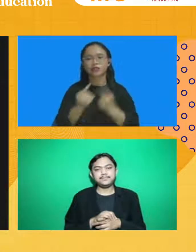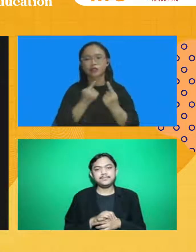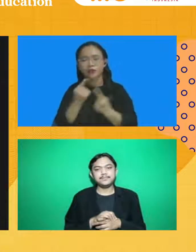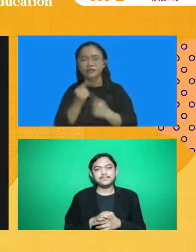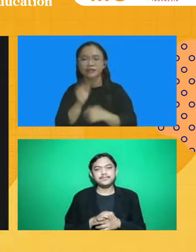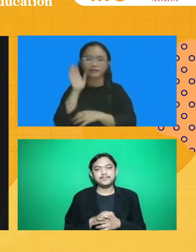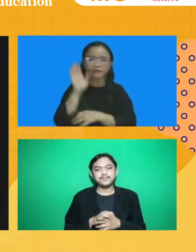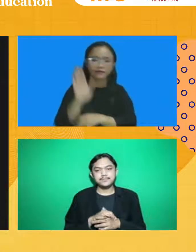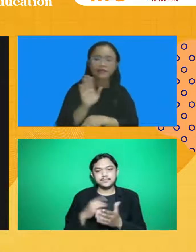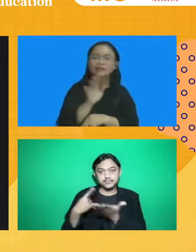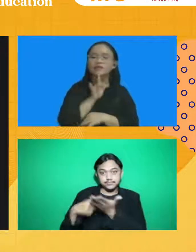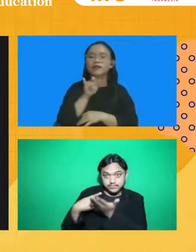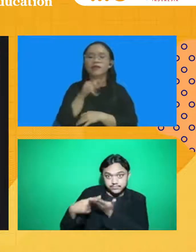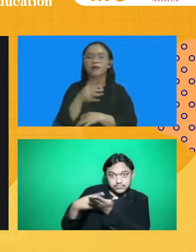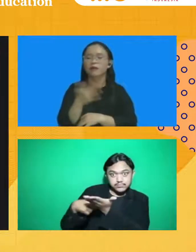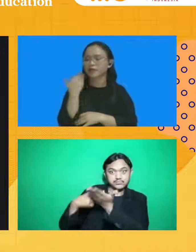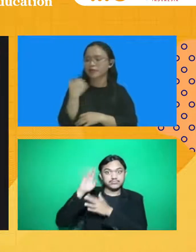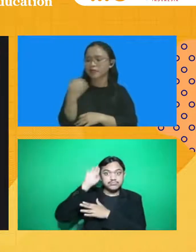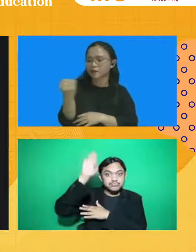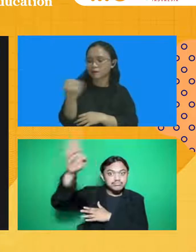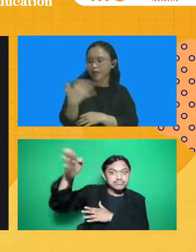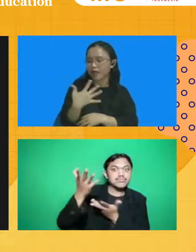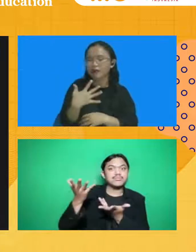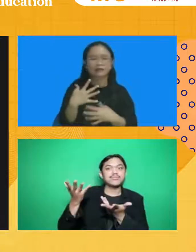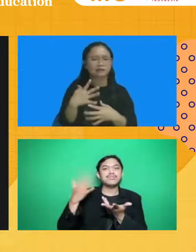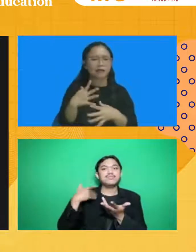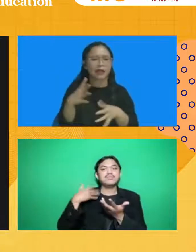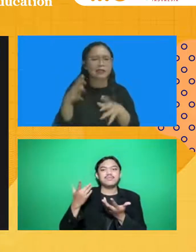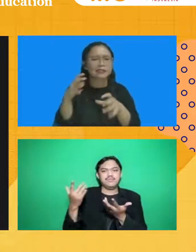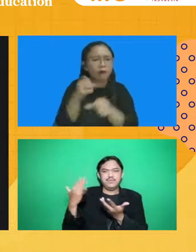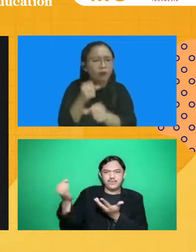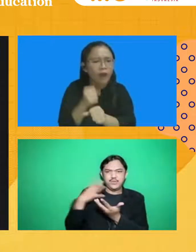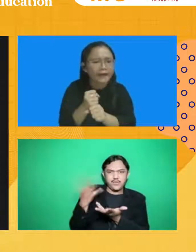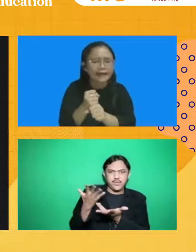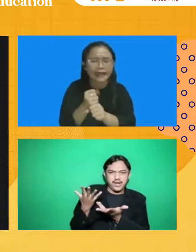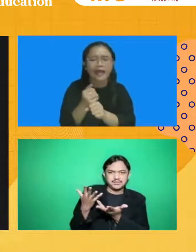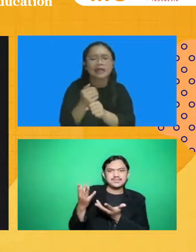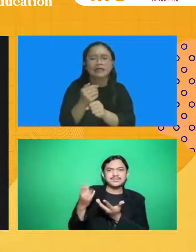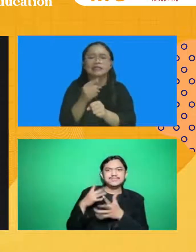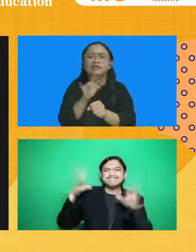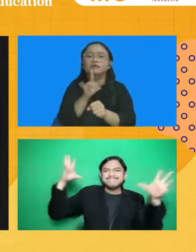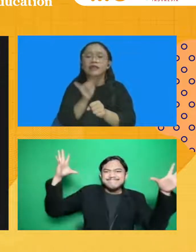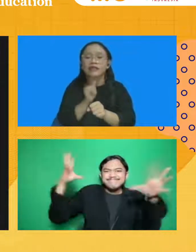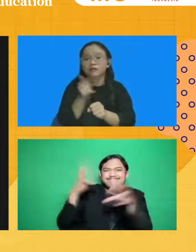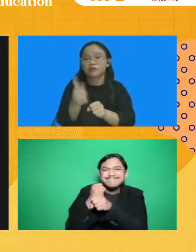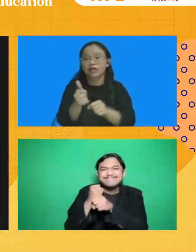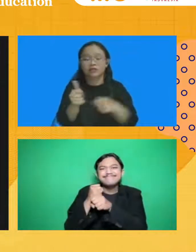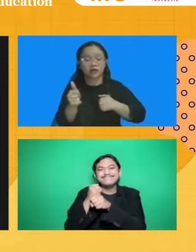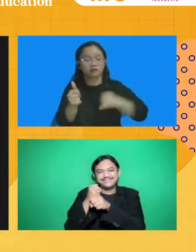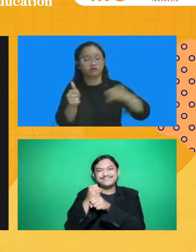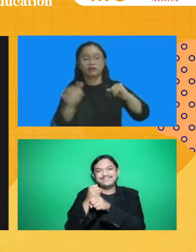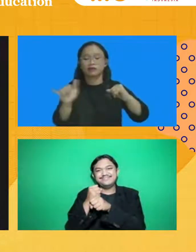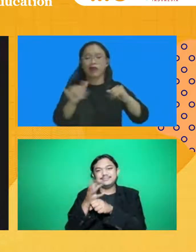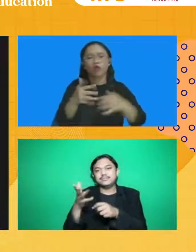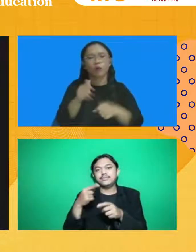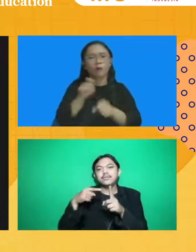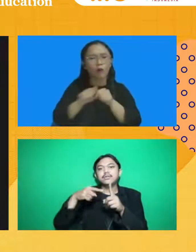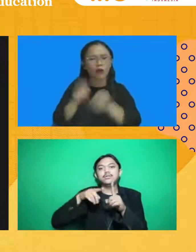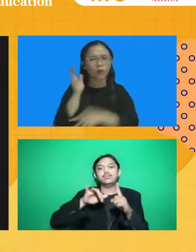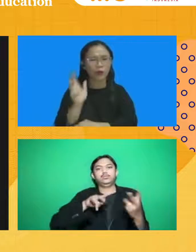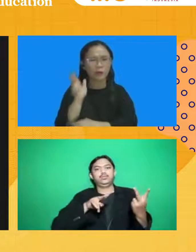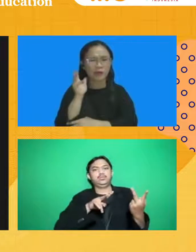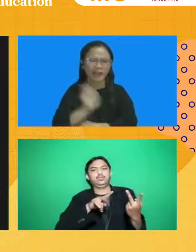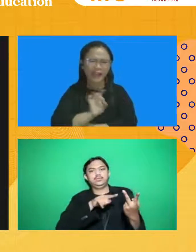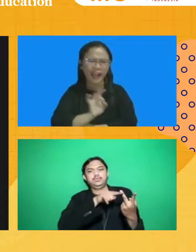talked about were conferences, and then similarly more webinars on public